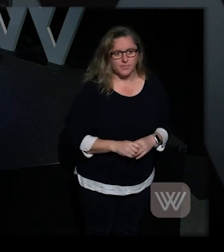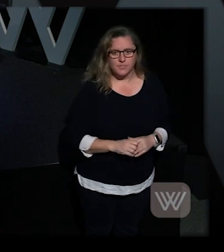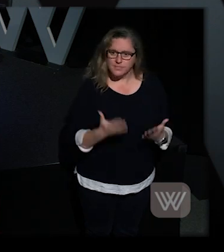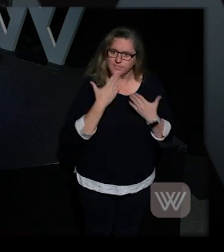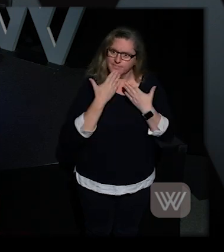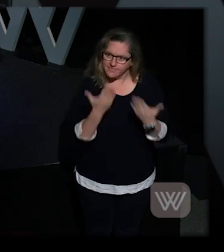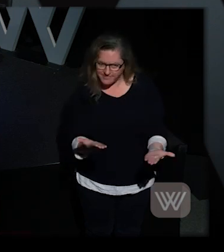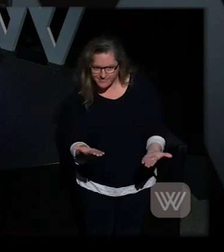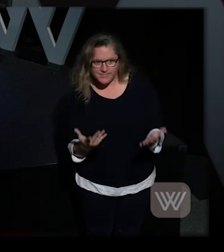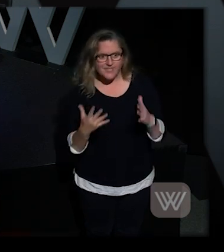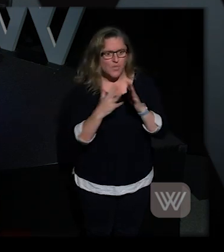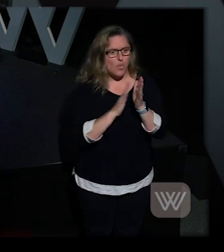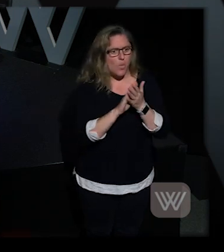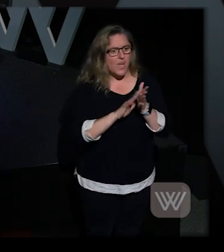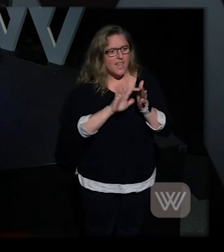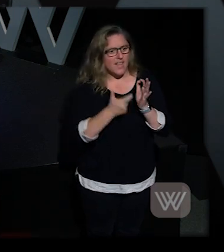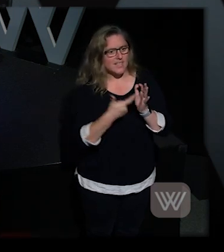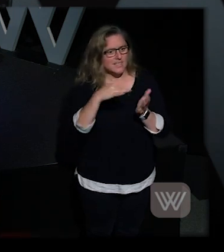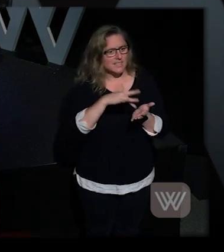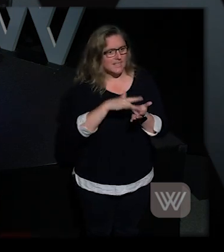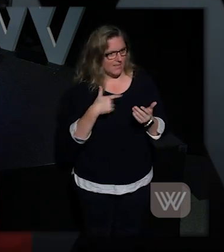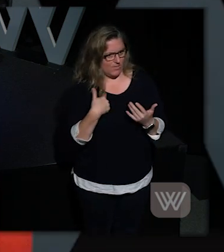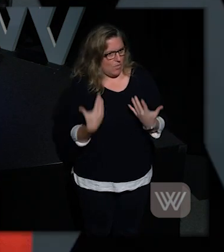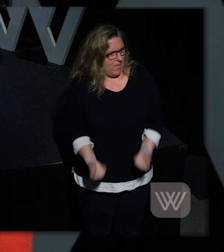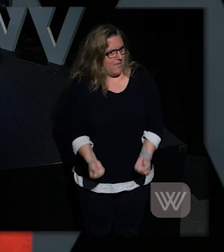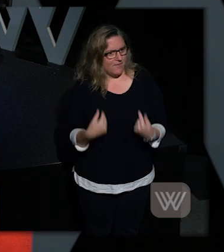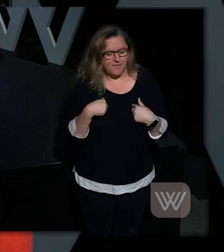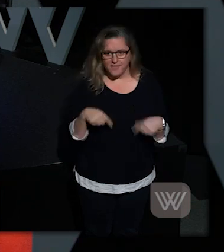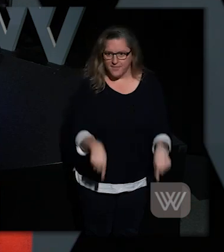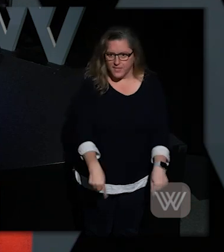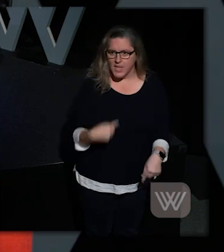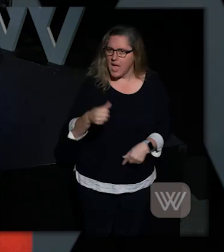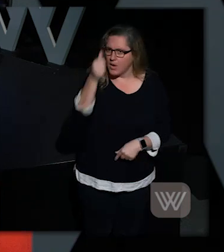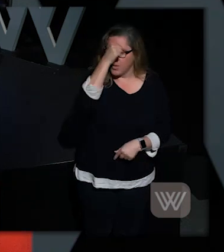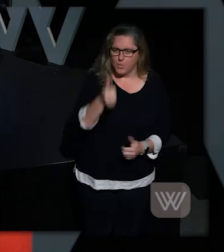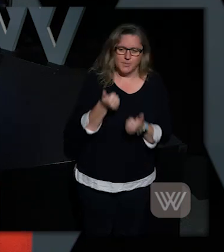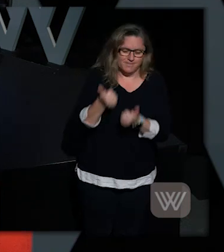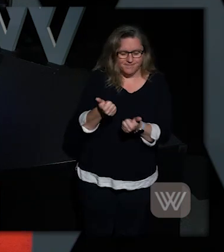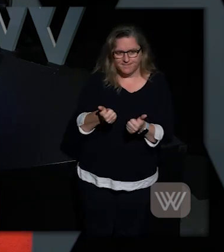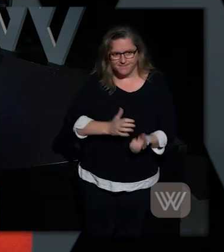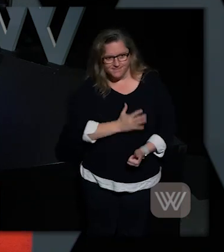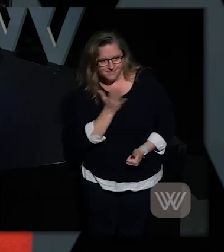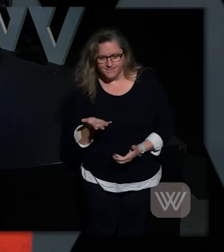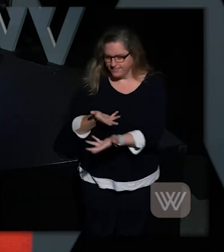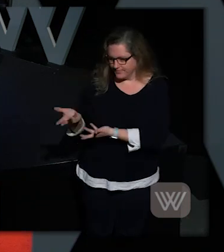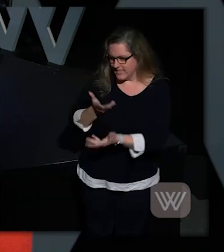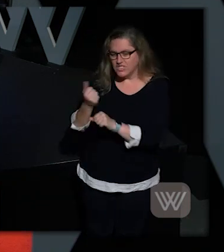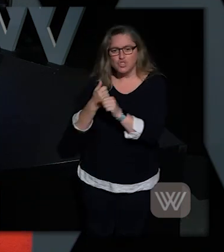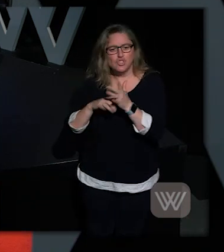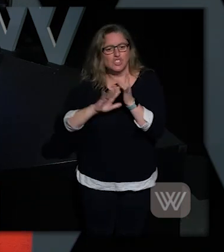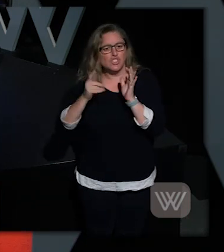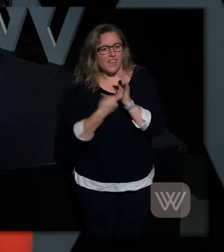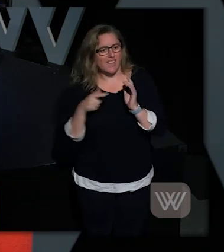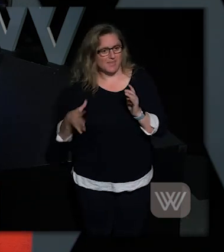Thank you to the Wheeler Centre for having us for what I know is going to be an absolutely fascinating conversation. Ginger's a friend of mine, so I